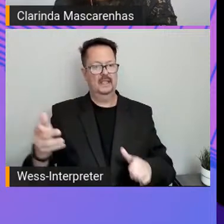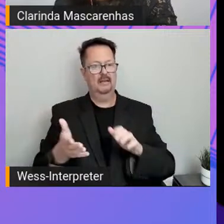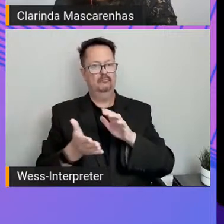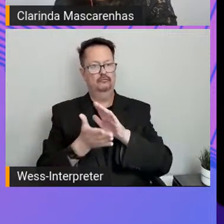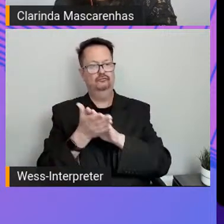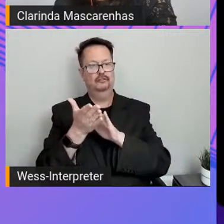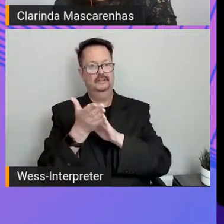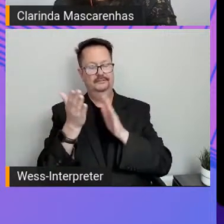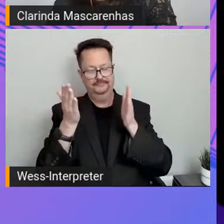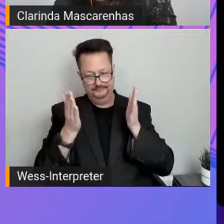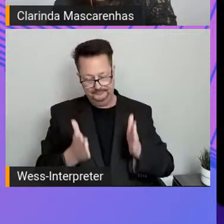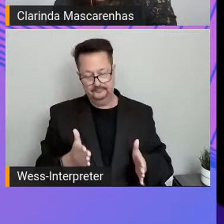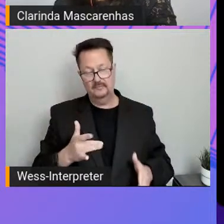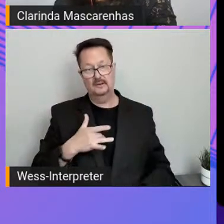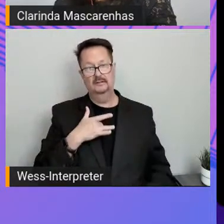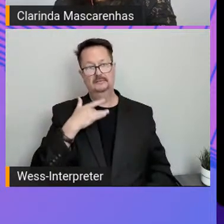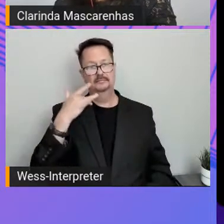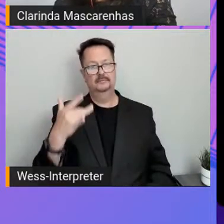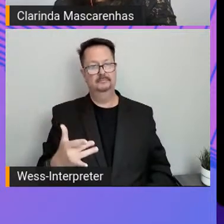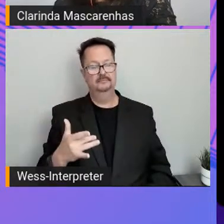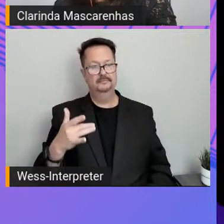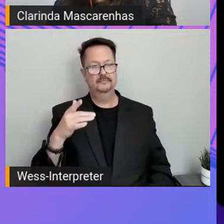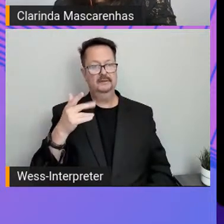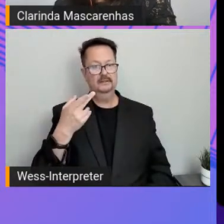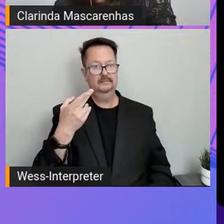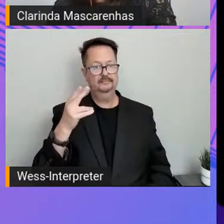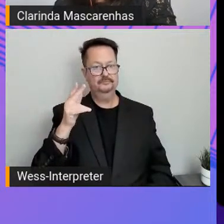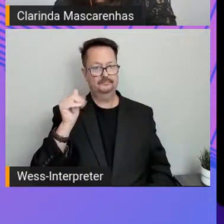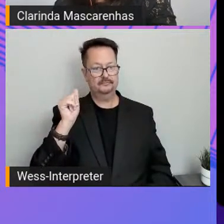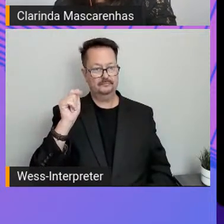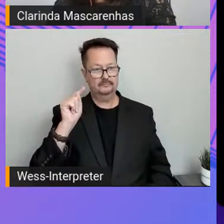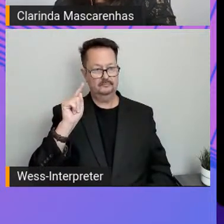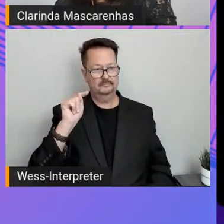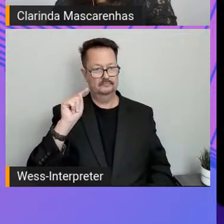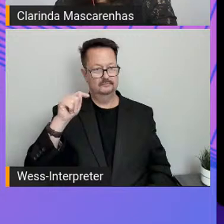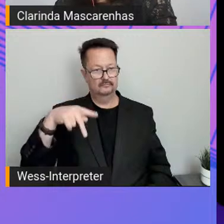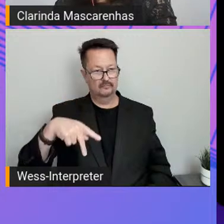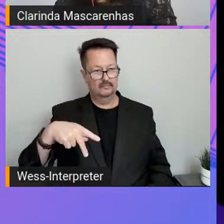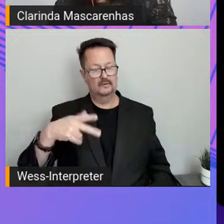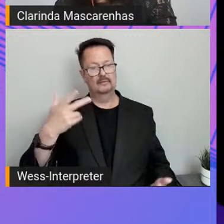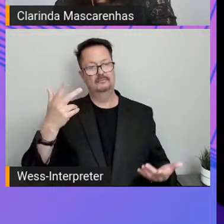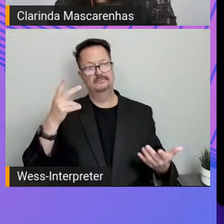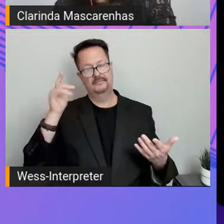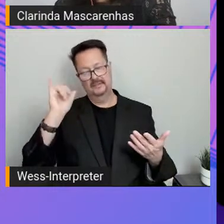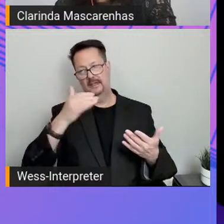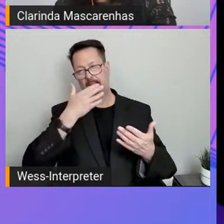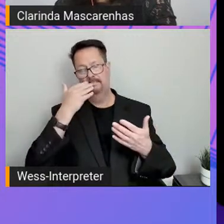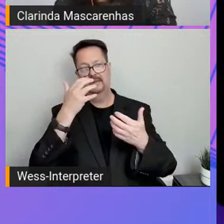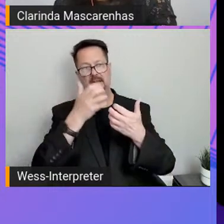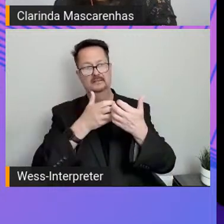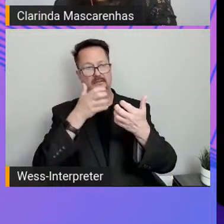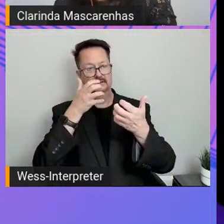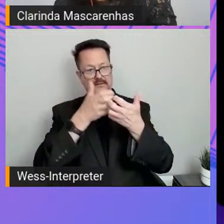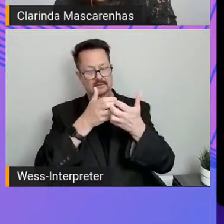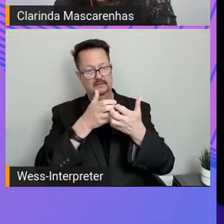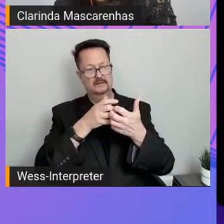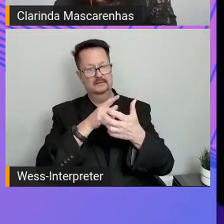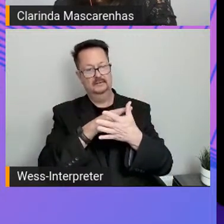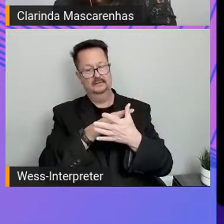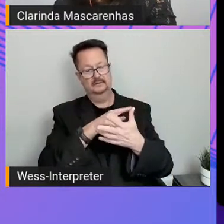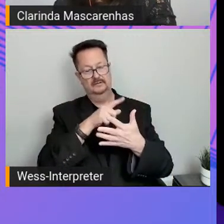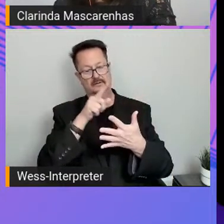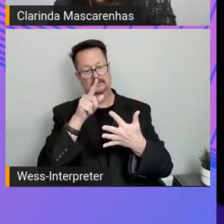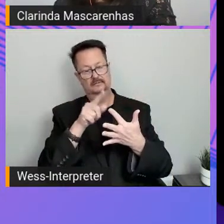Typically, your HTTP-based request response applications, those are the ones that are best suited, as well as